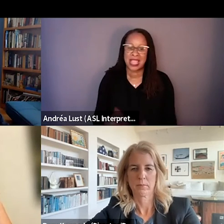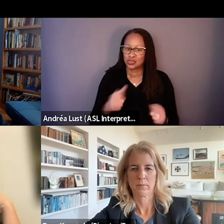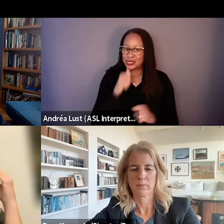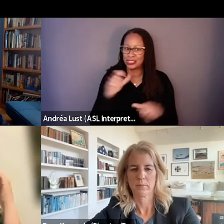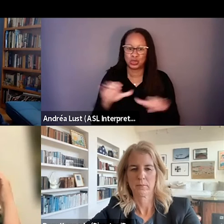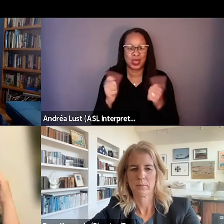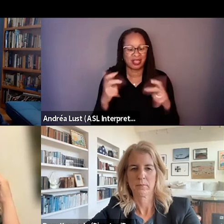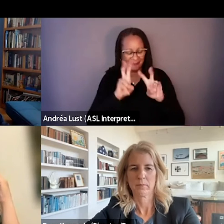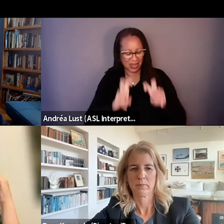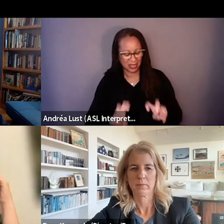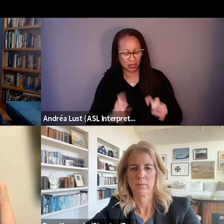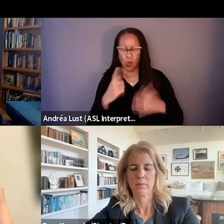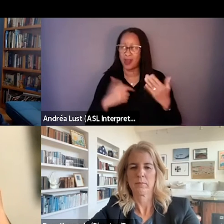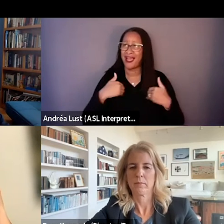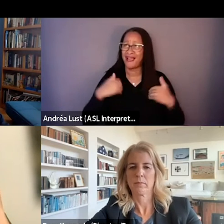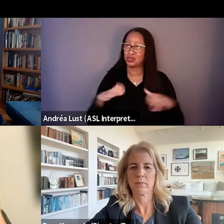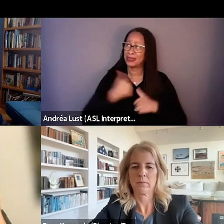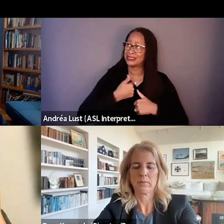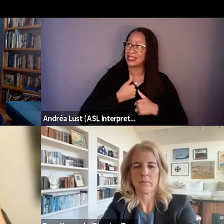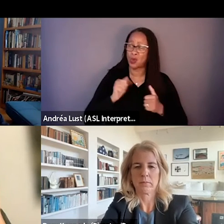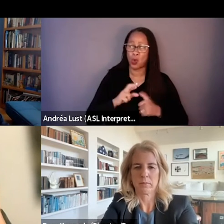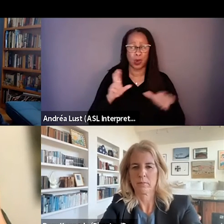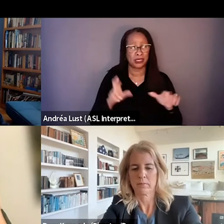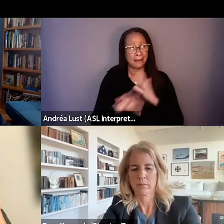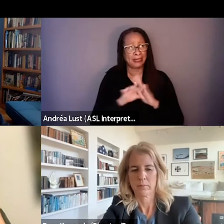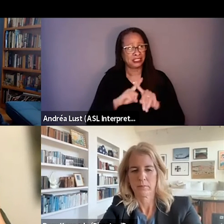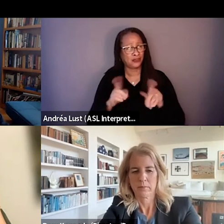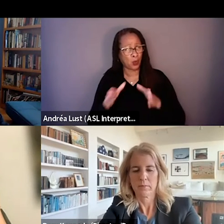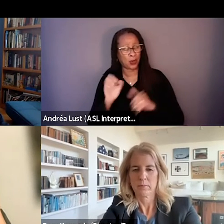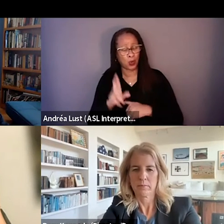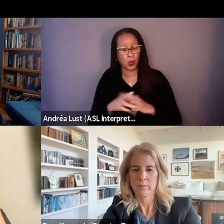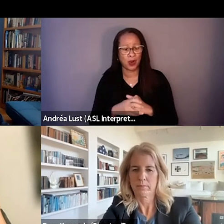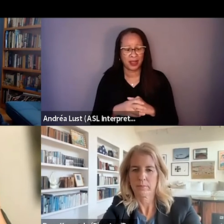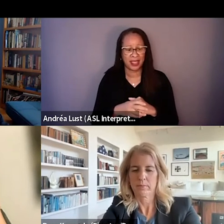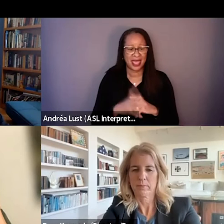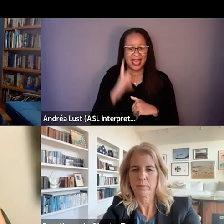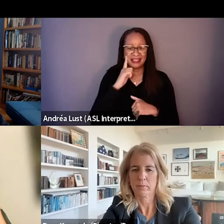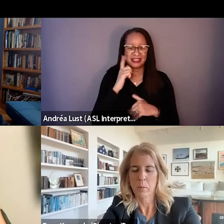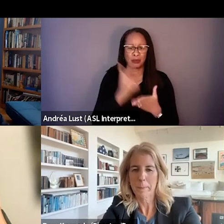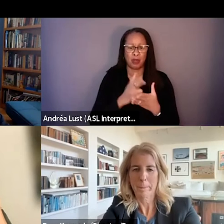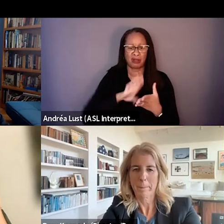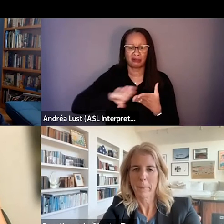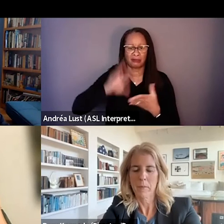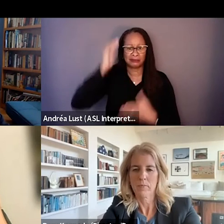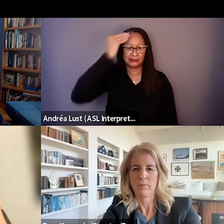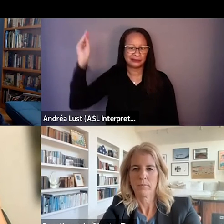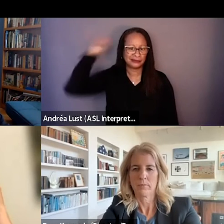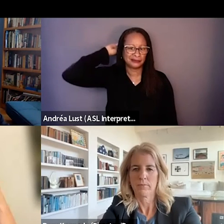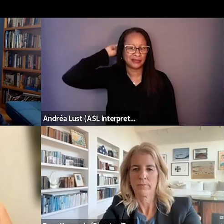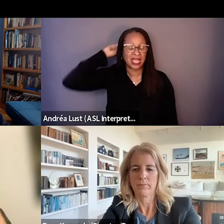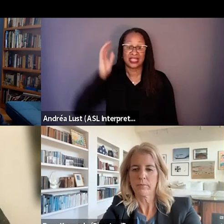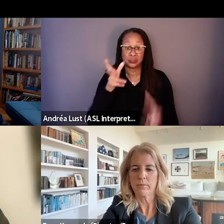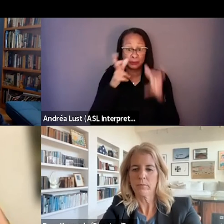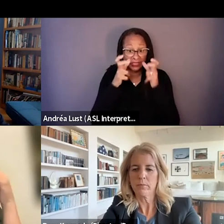analysis about what would I have done, or would I have done something differently. I think I tried to park that somewhere else and just listen to what people